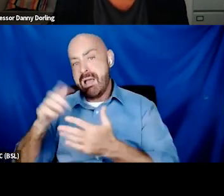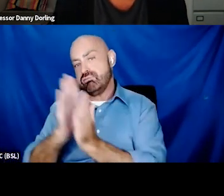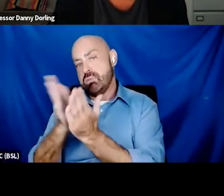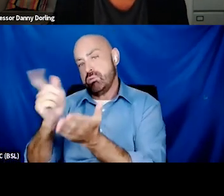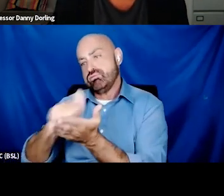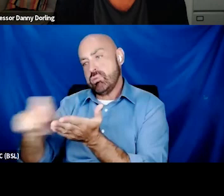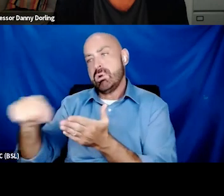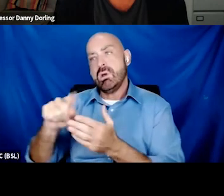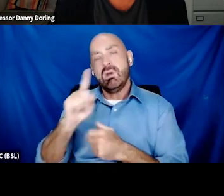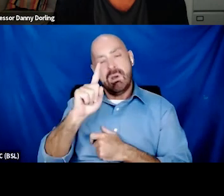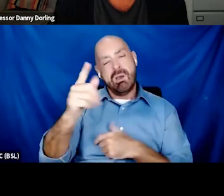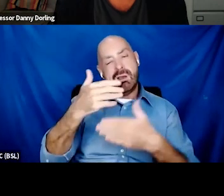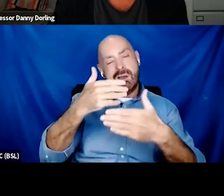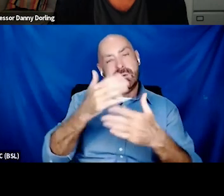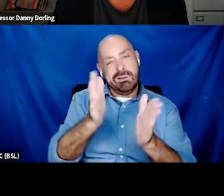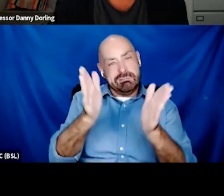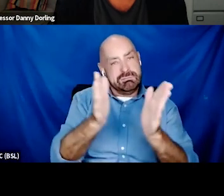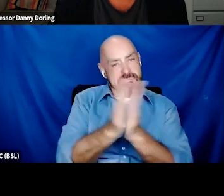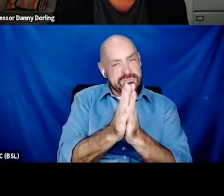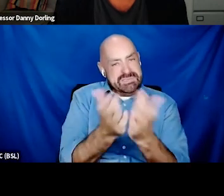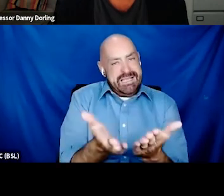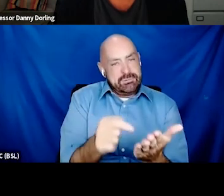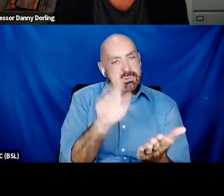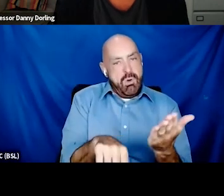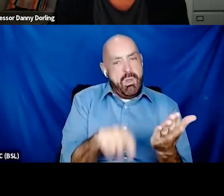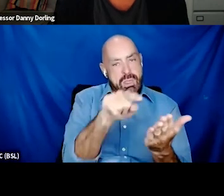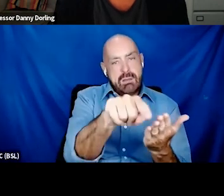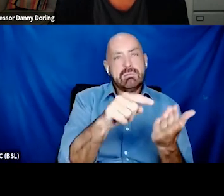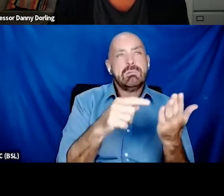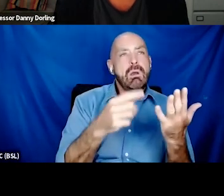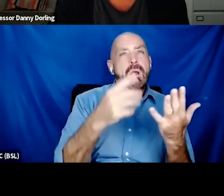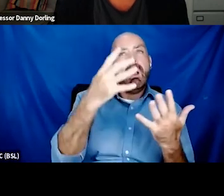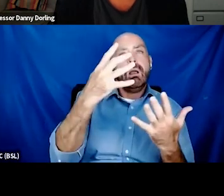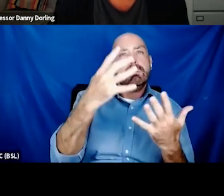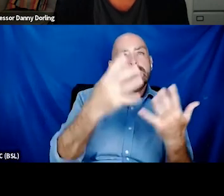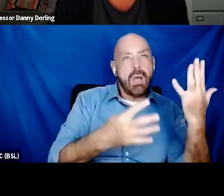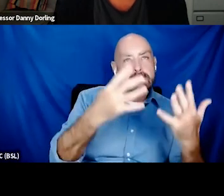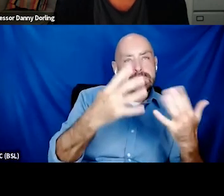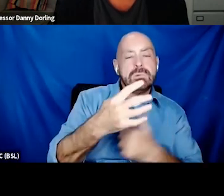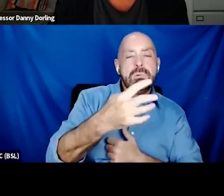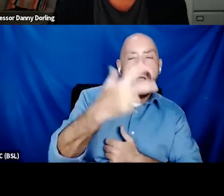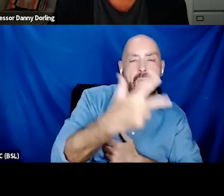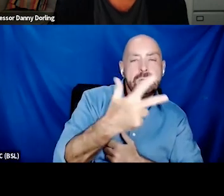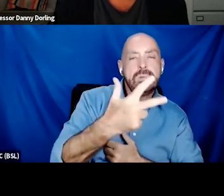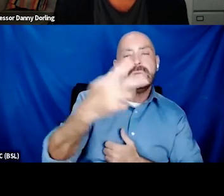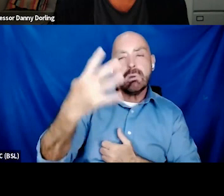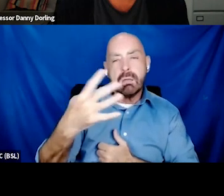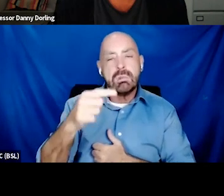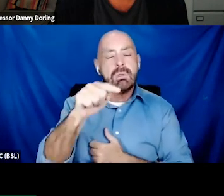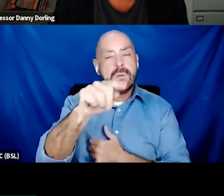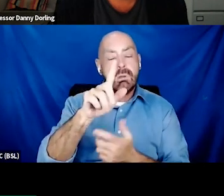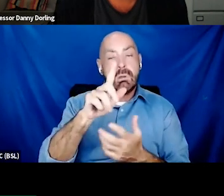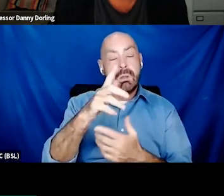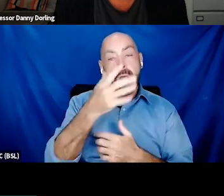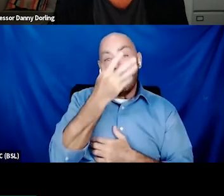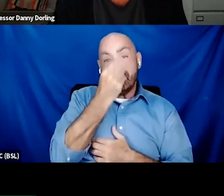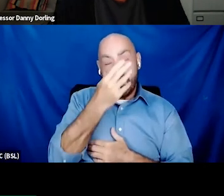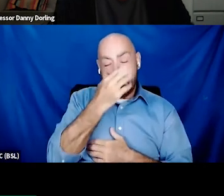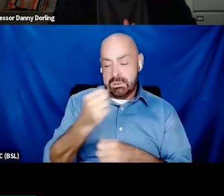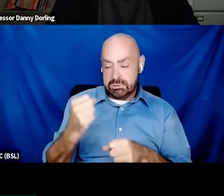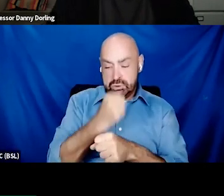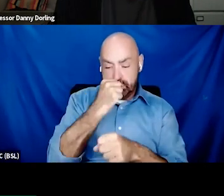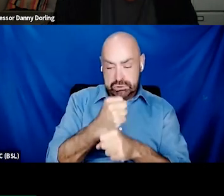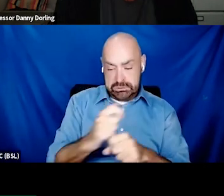on the 1918-1919 flu pandemic, and said that the remarkable thing was that although GDP, I think in the world,